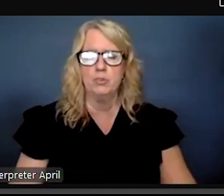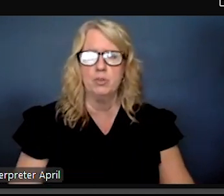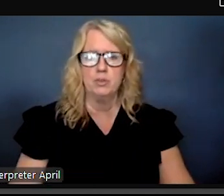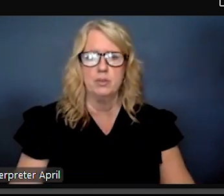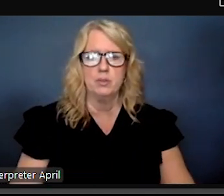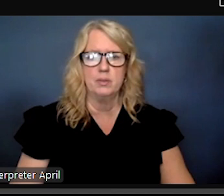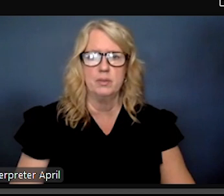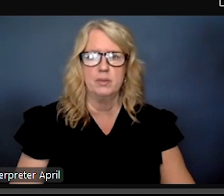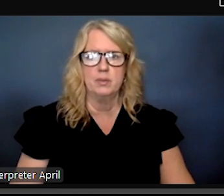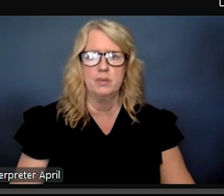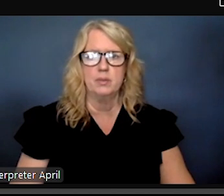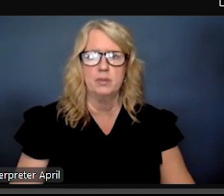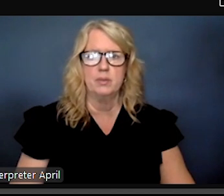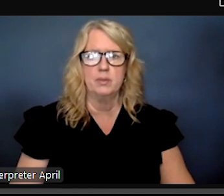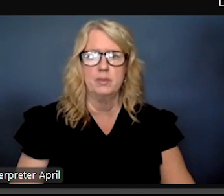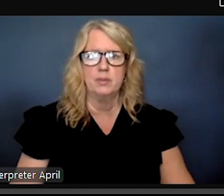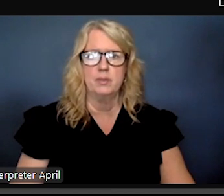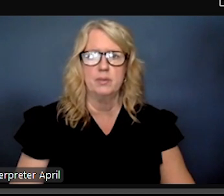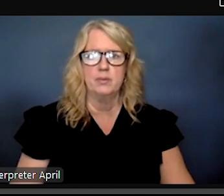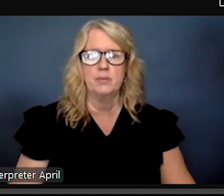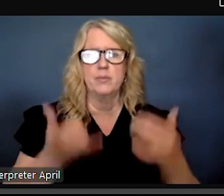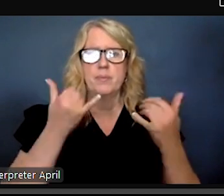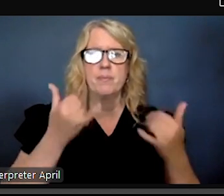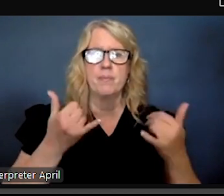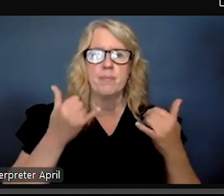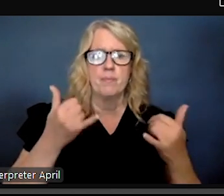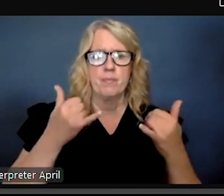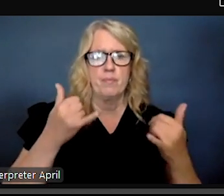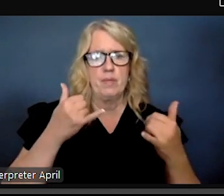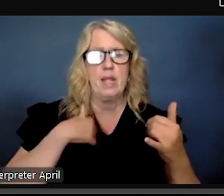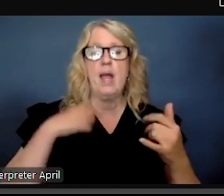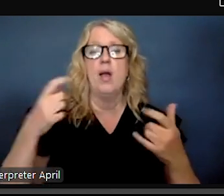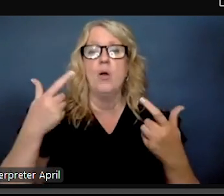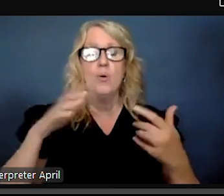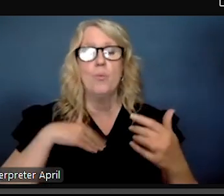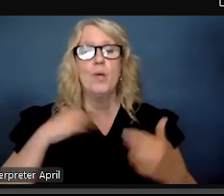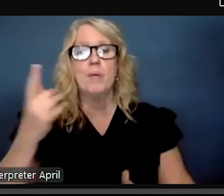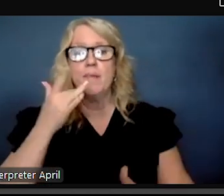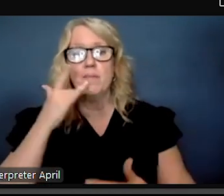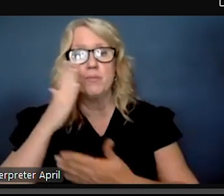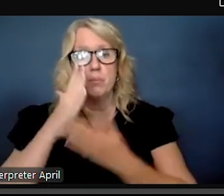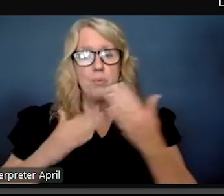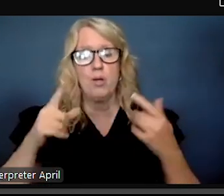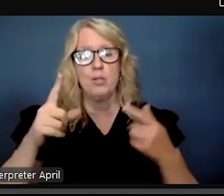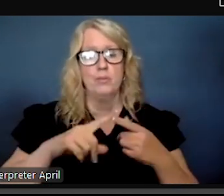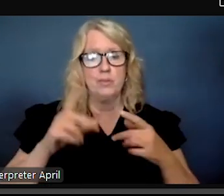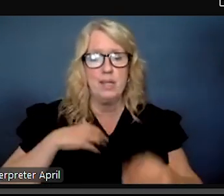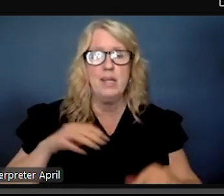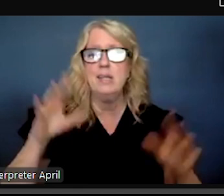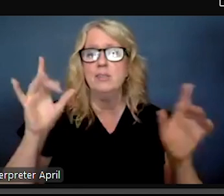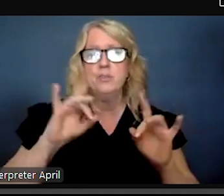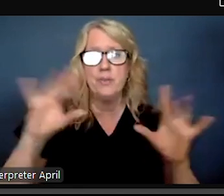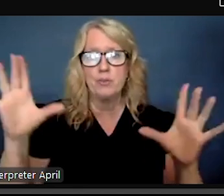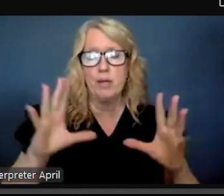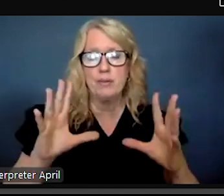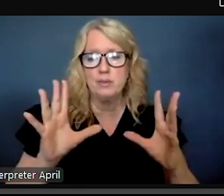So now we've actually gotten to one of my favorite parts of the show, which is the Crisis Jam.